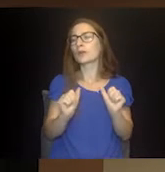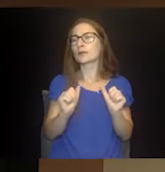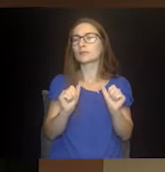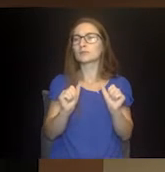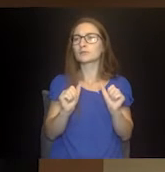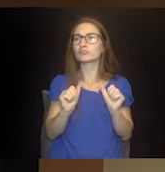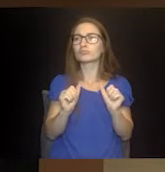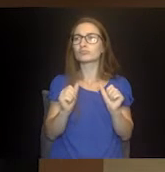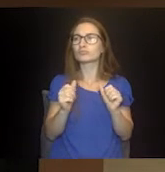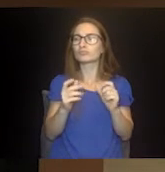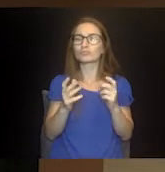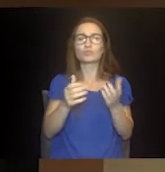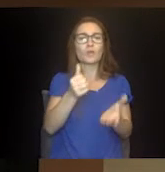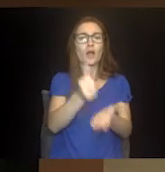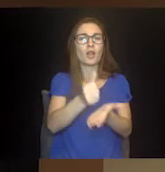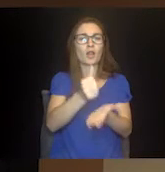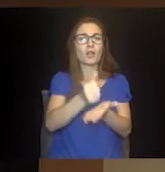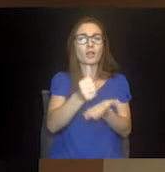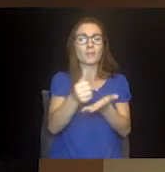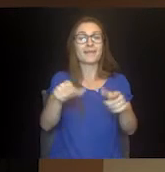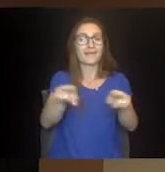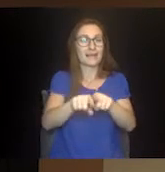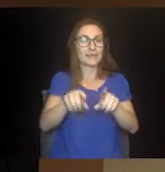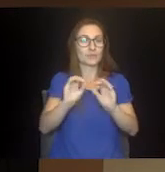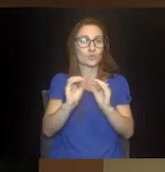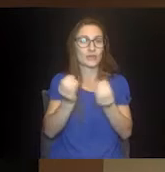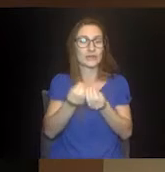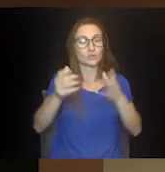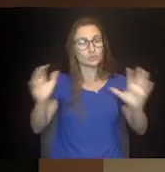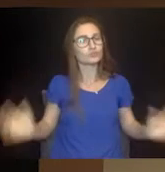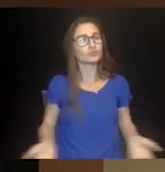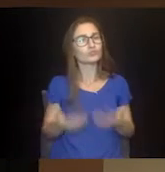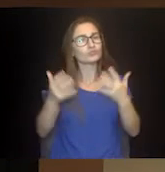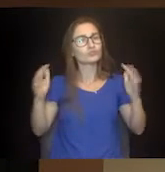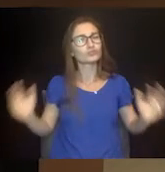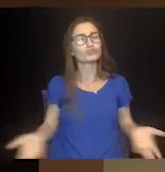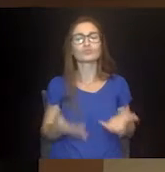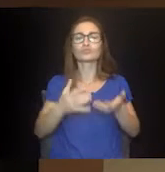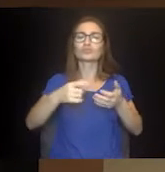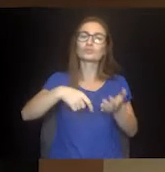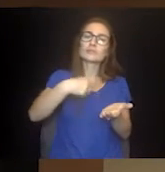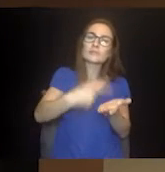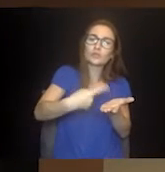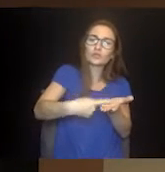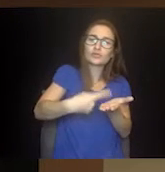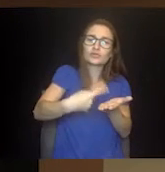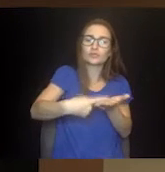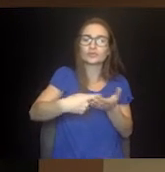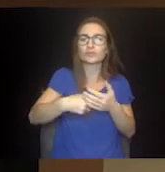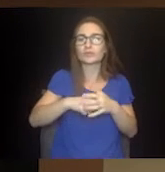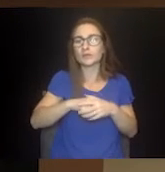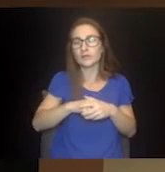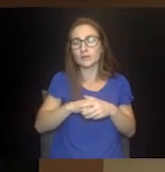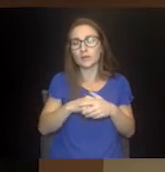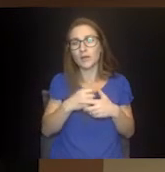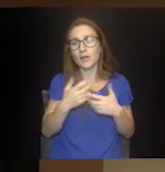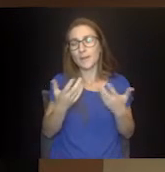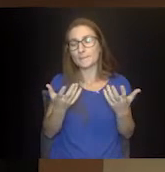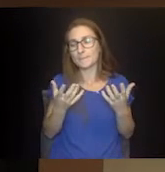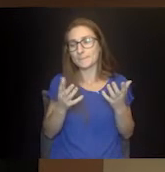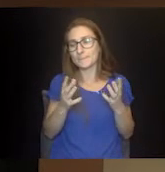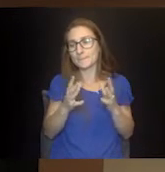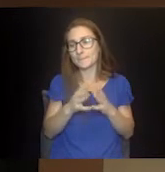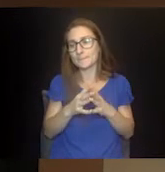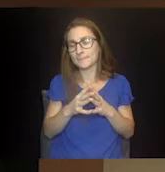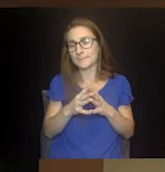to help with what we can do as an organization to at least have discussions,